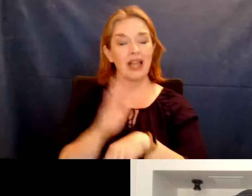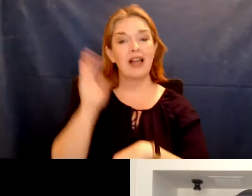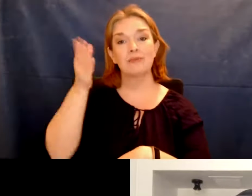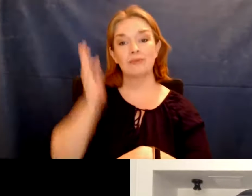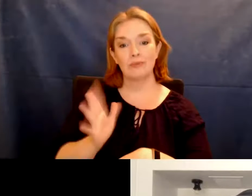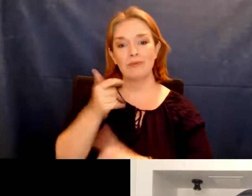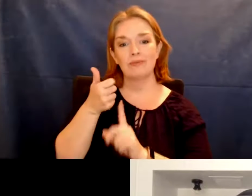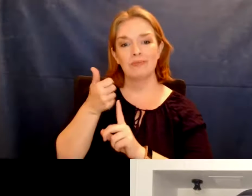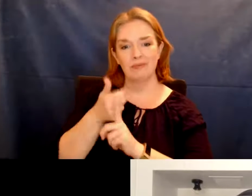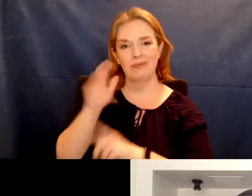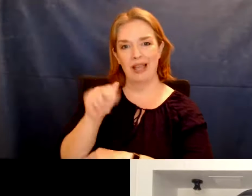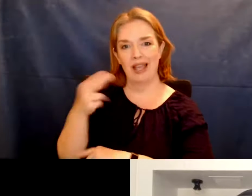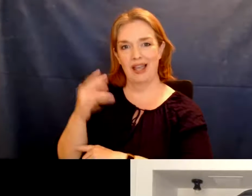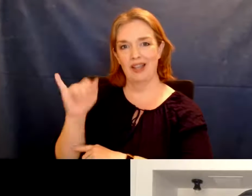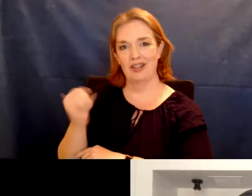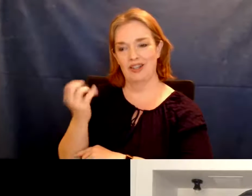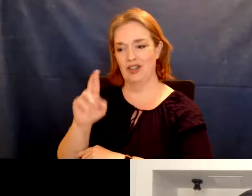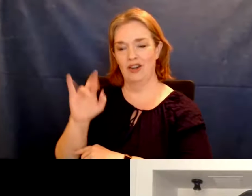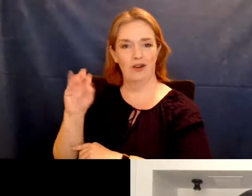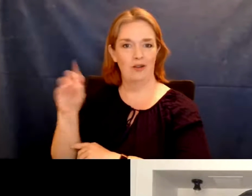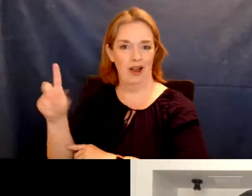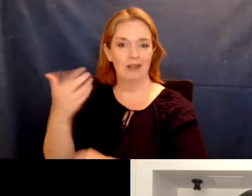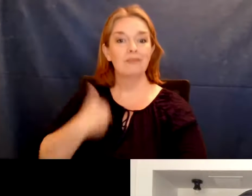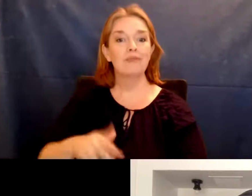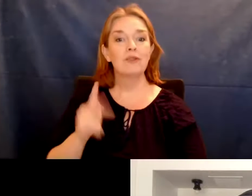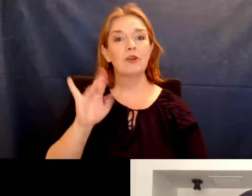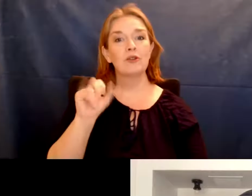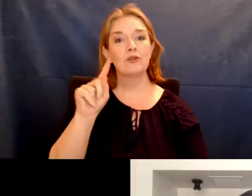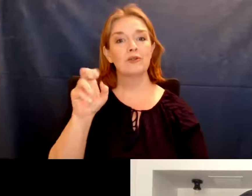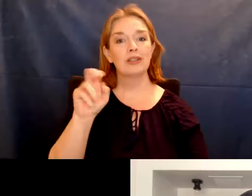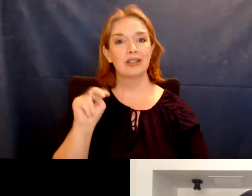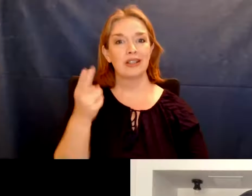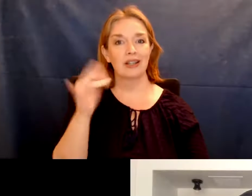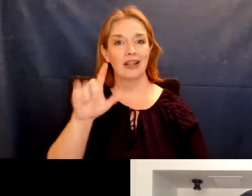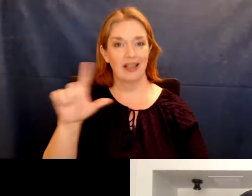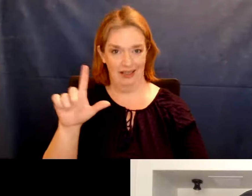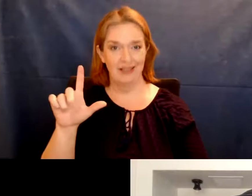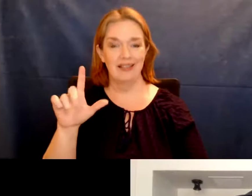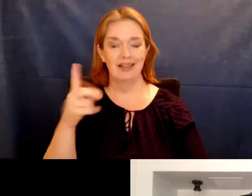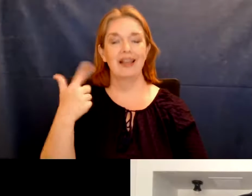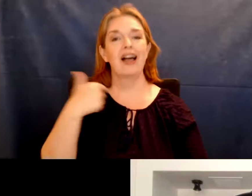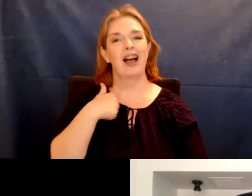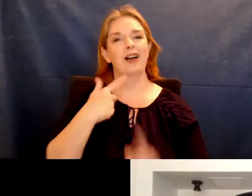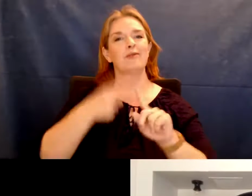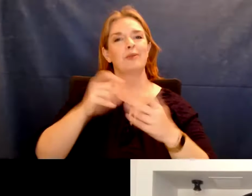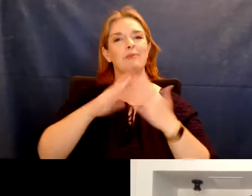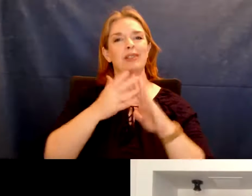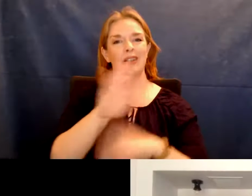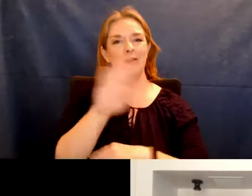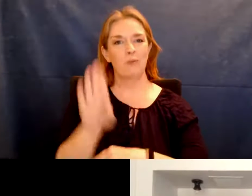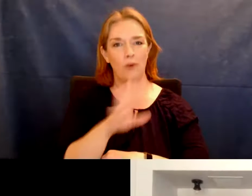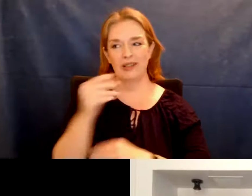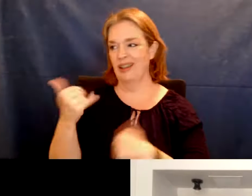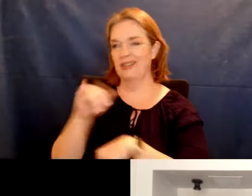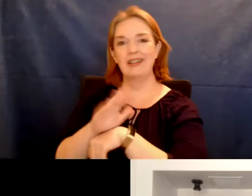providing ASL interpretation for this event, and of course, with our fantastic resident. So for anyone not familiar with us, the